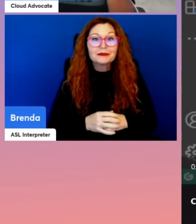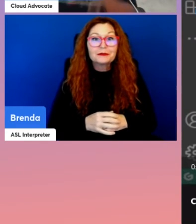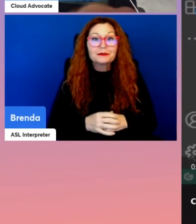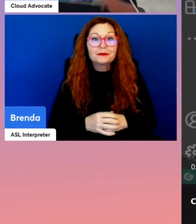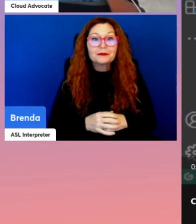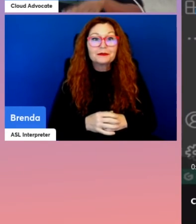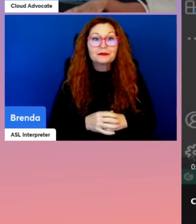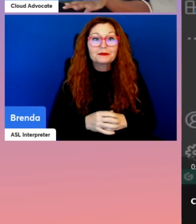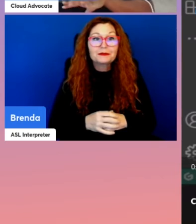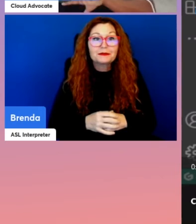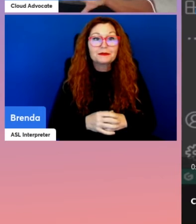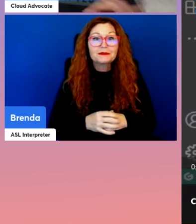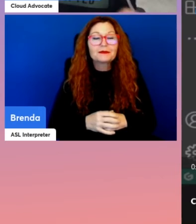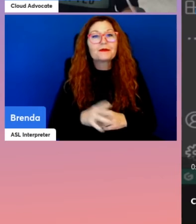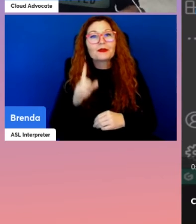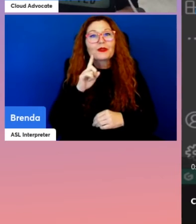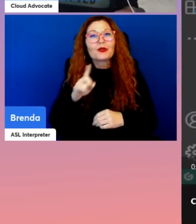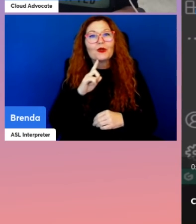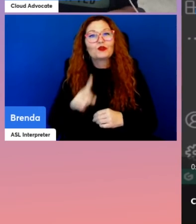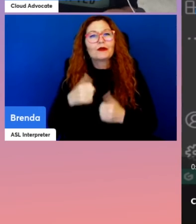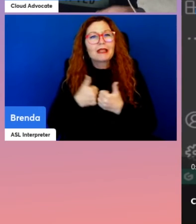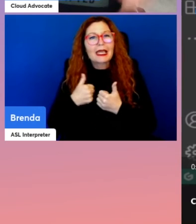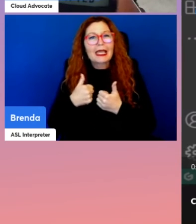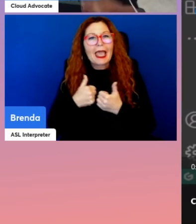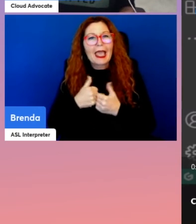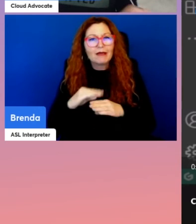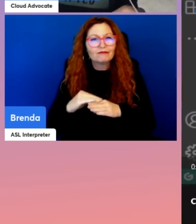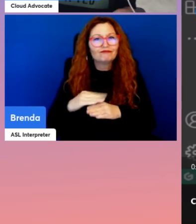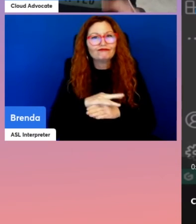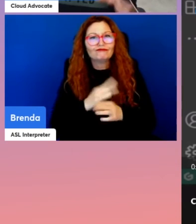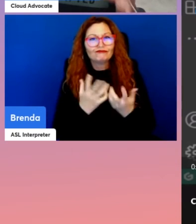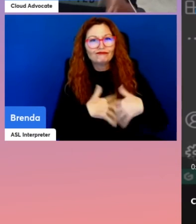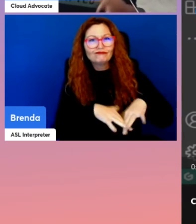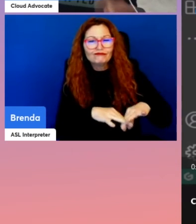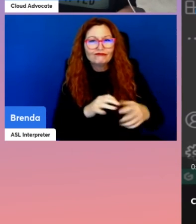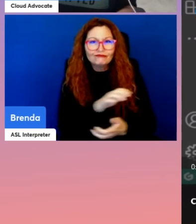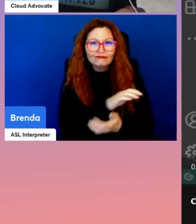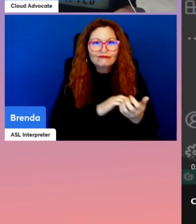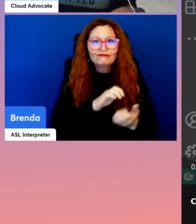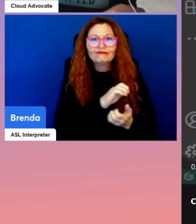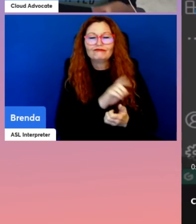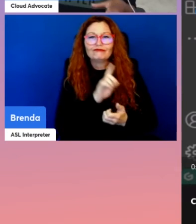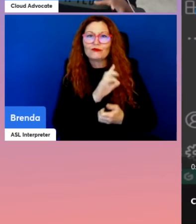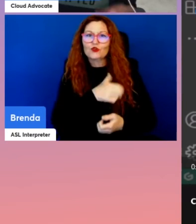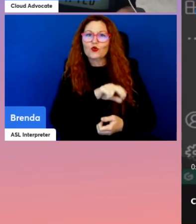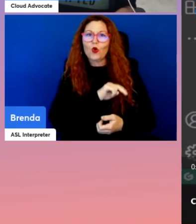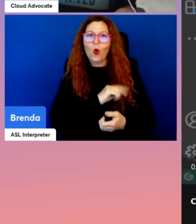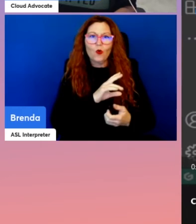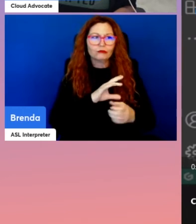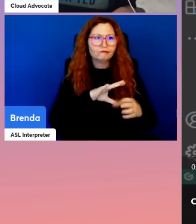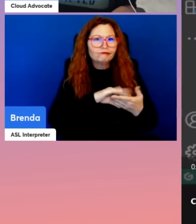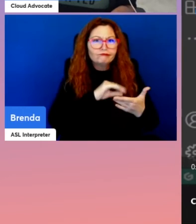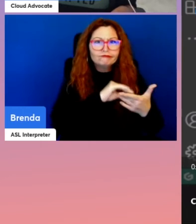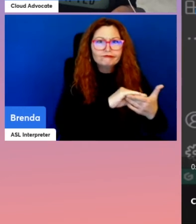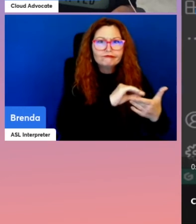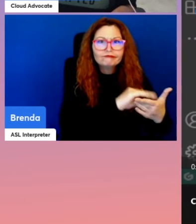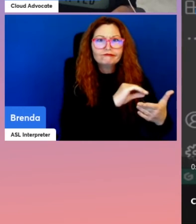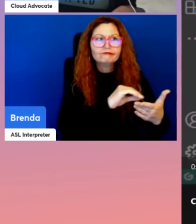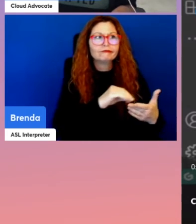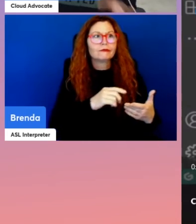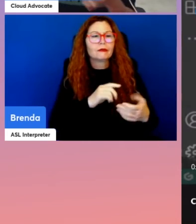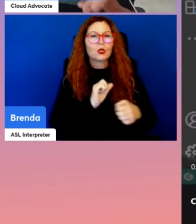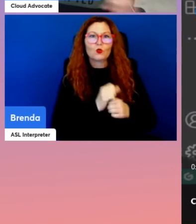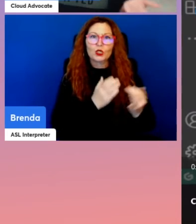about gamifying your own learning journey and working through your own workshop and getting stomped.